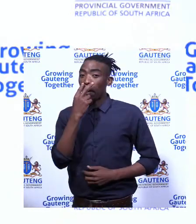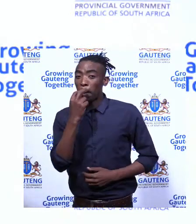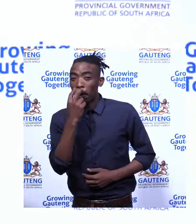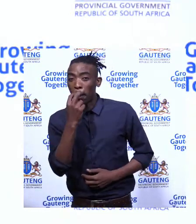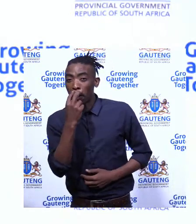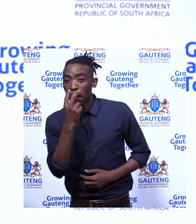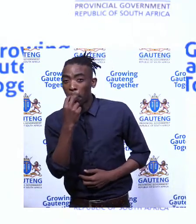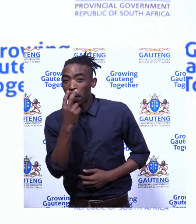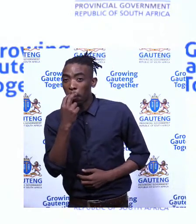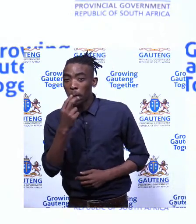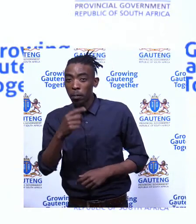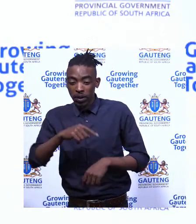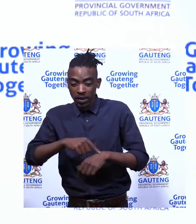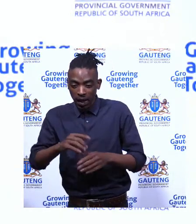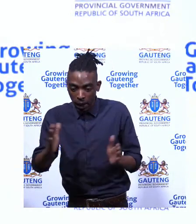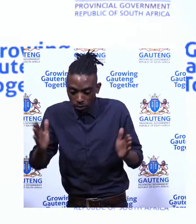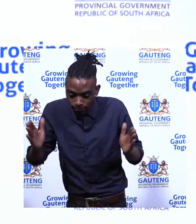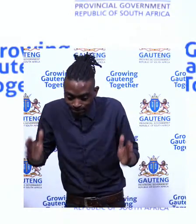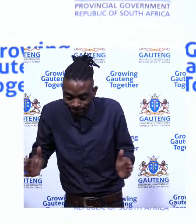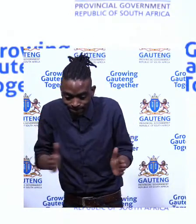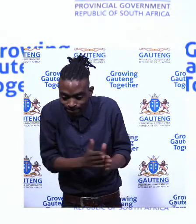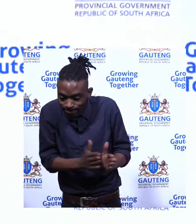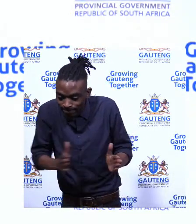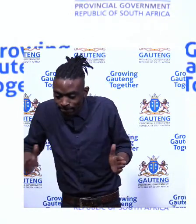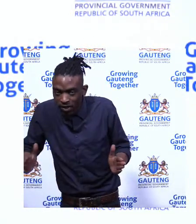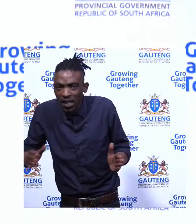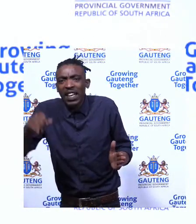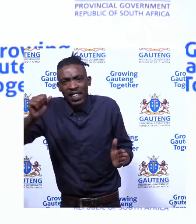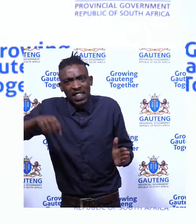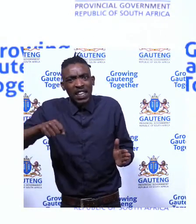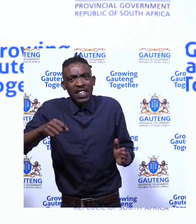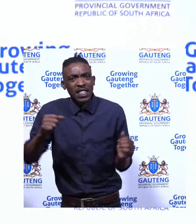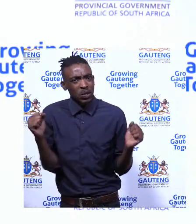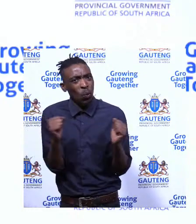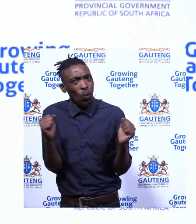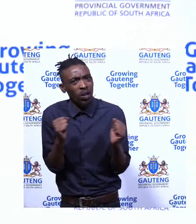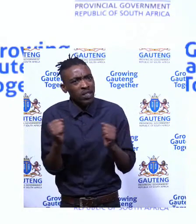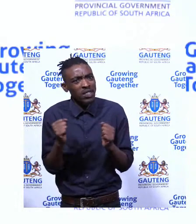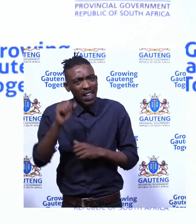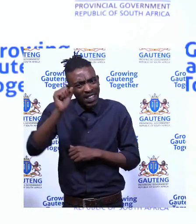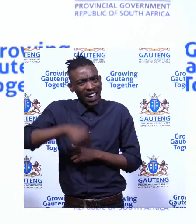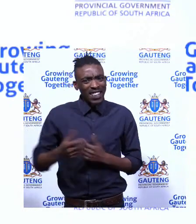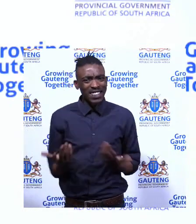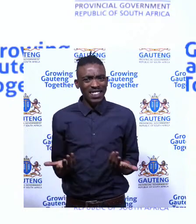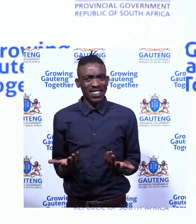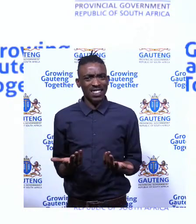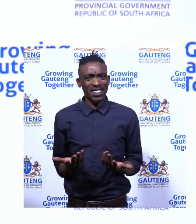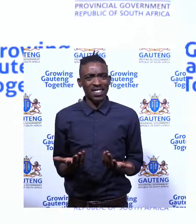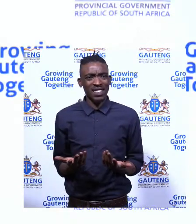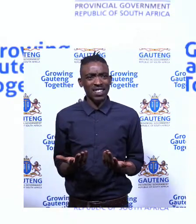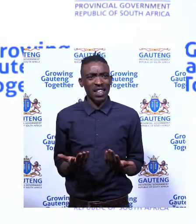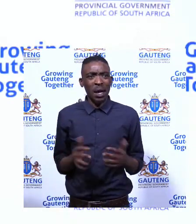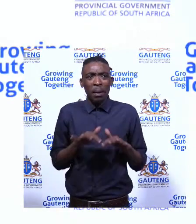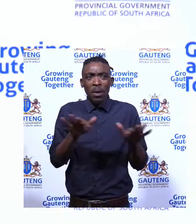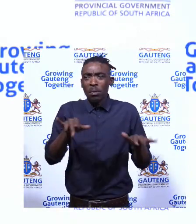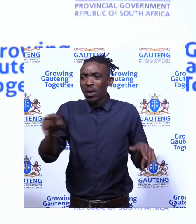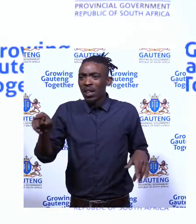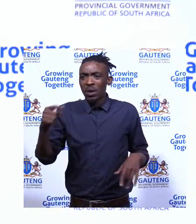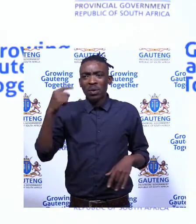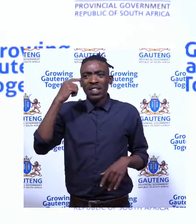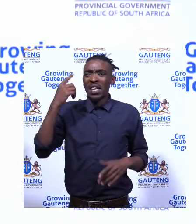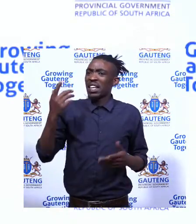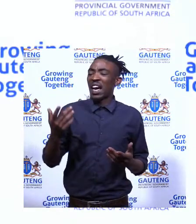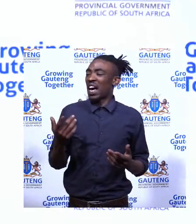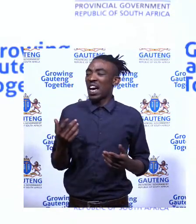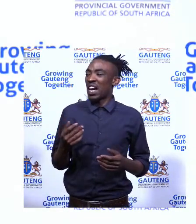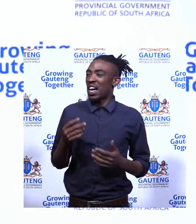have experienced before? It's winter. We know so many other people. You would have any other second, third